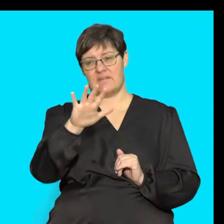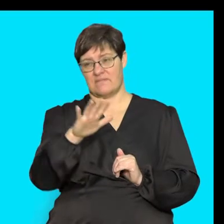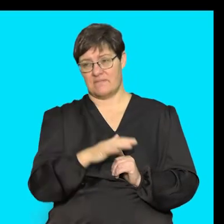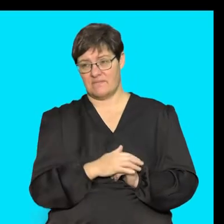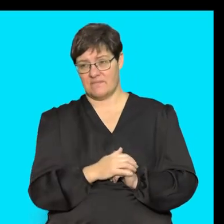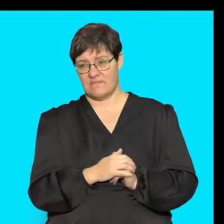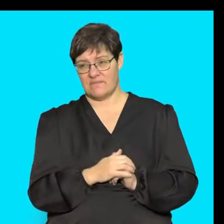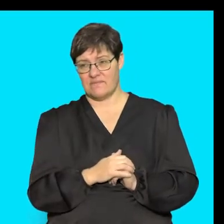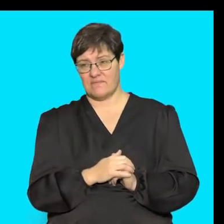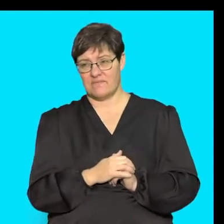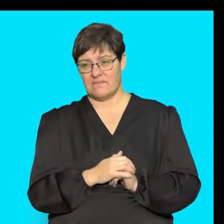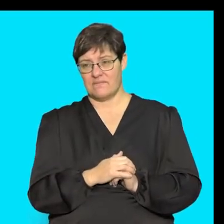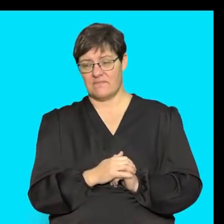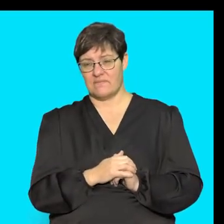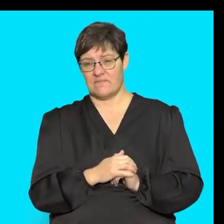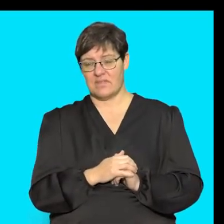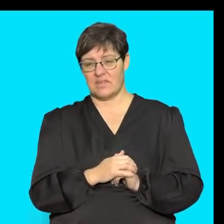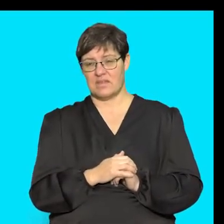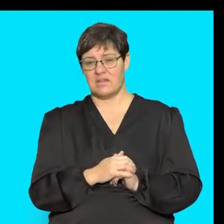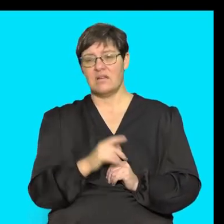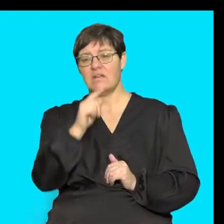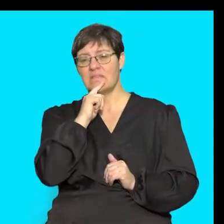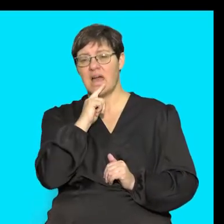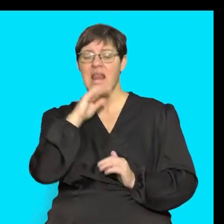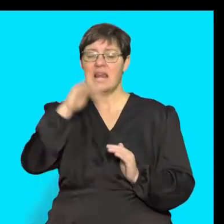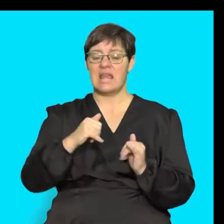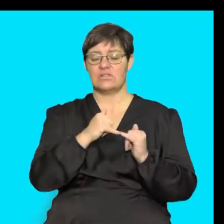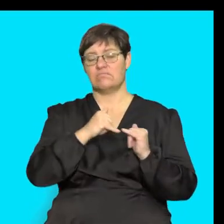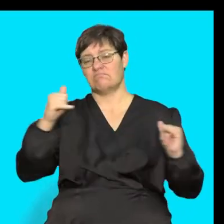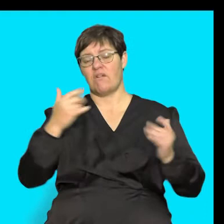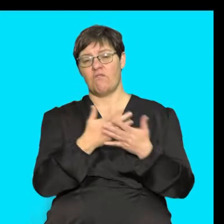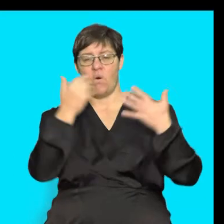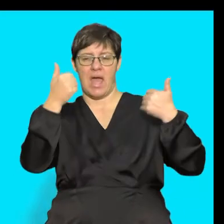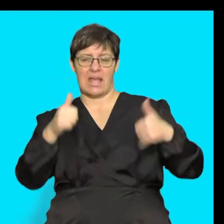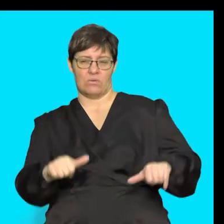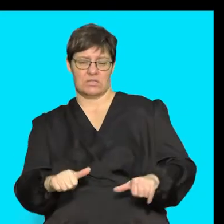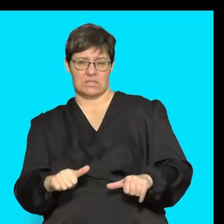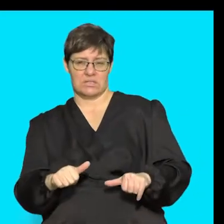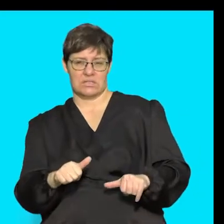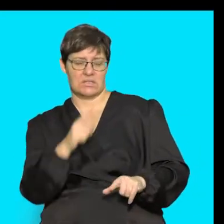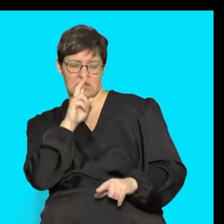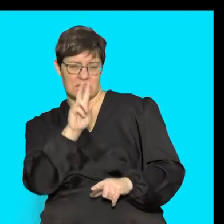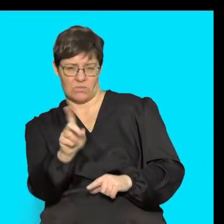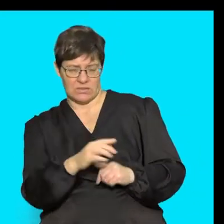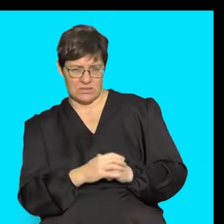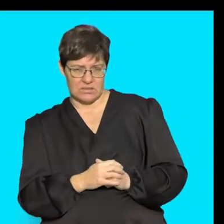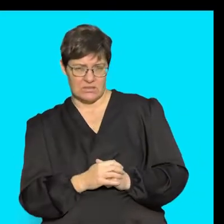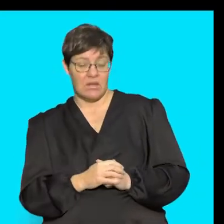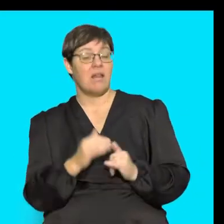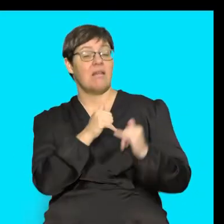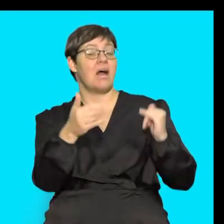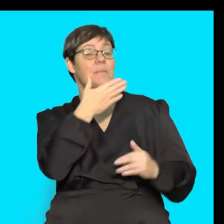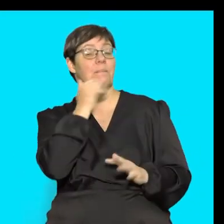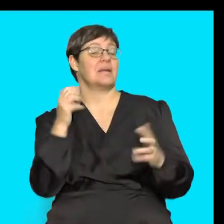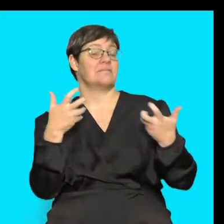what mark does the least square line predict for accounting? Okay. So the least square line, we're talking about the